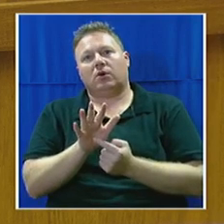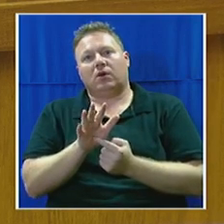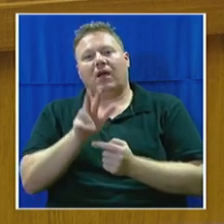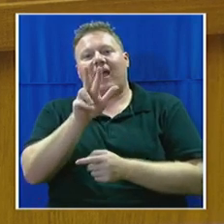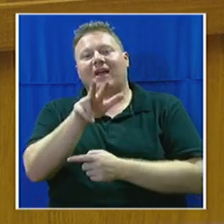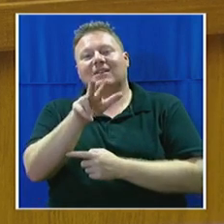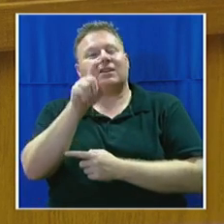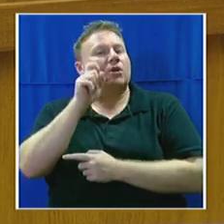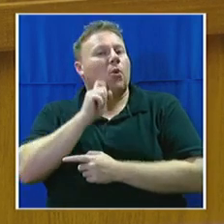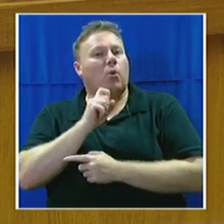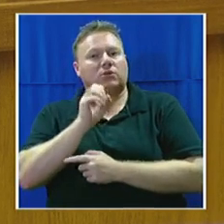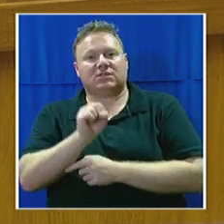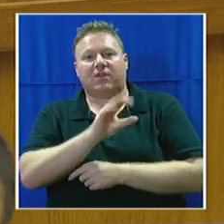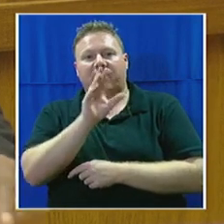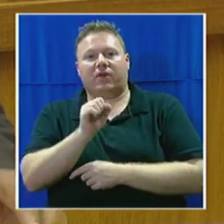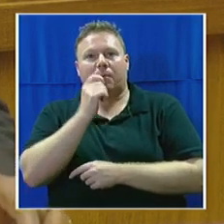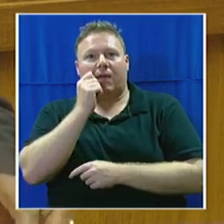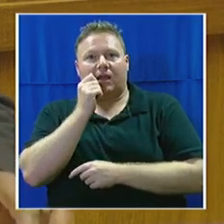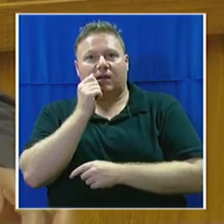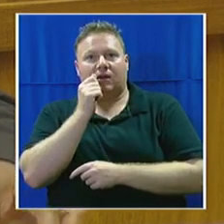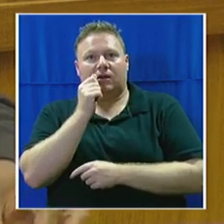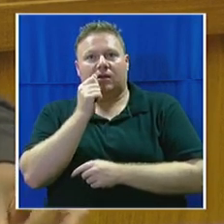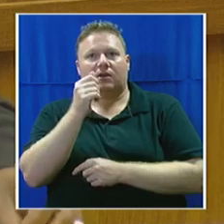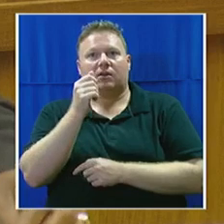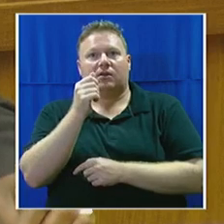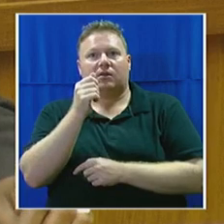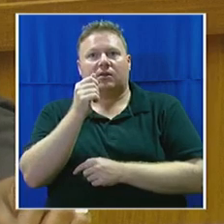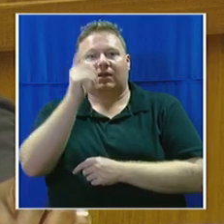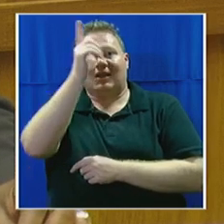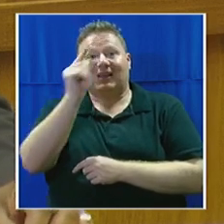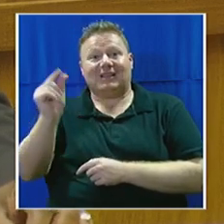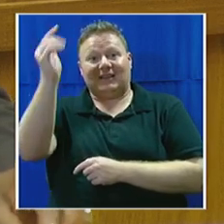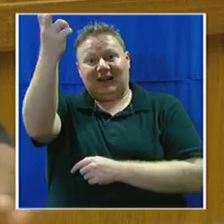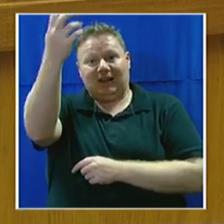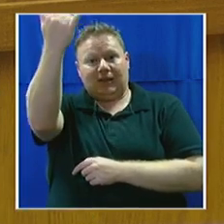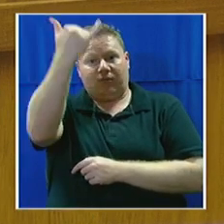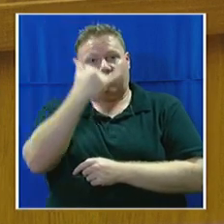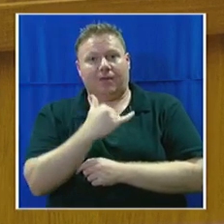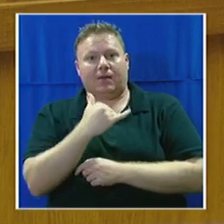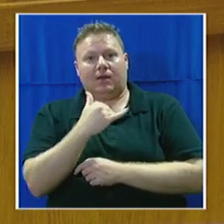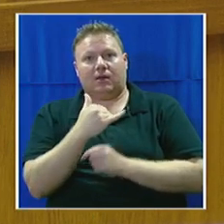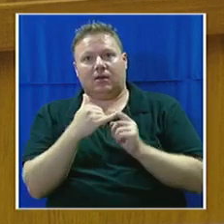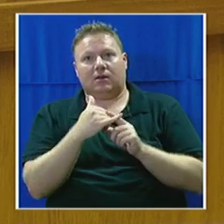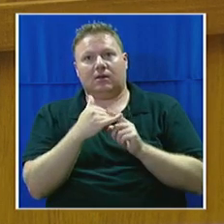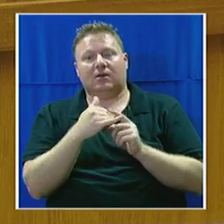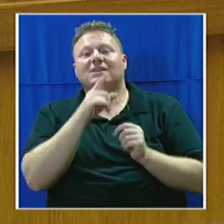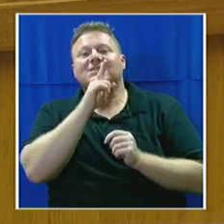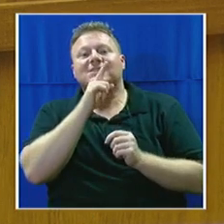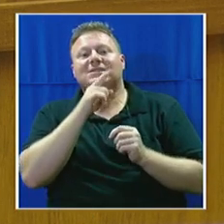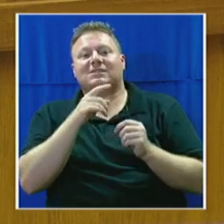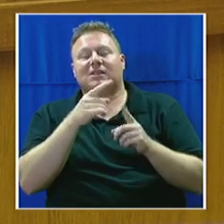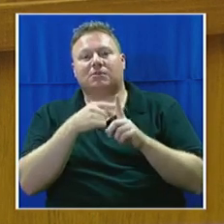South African man who recently returned from Italy with his wife has tested positive for